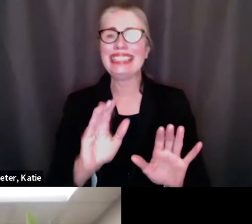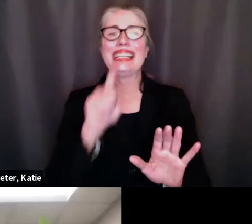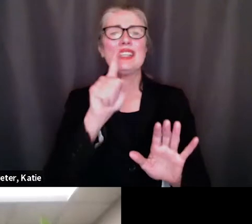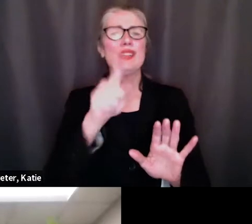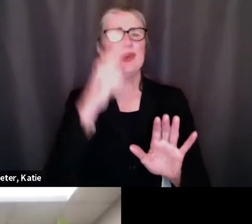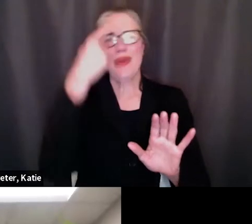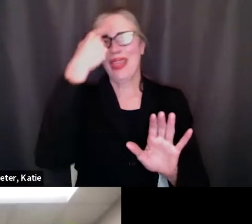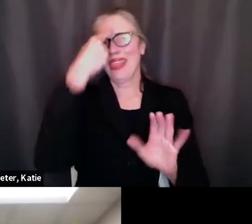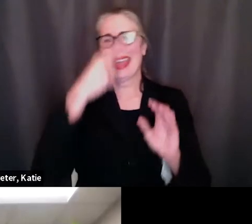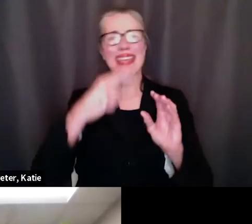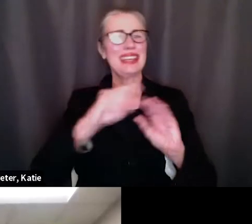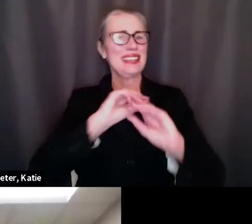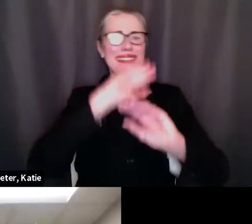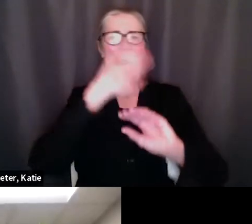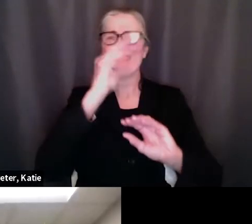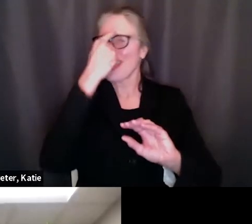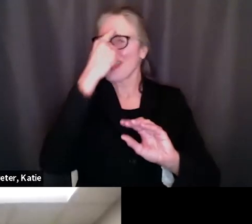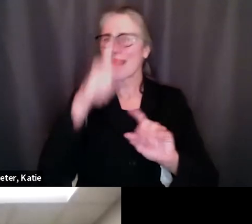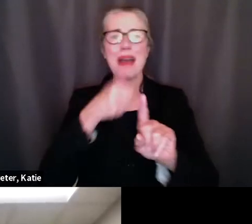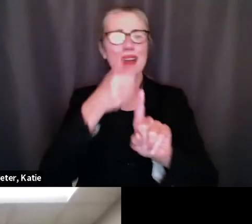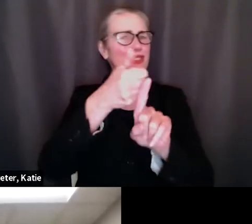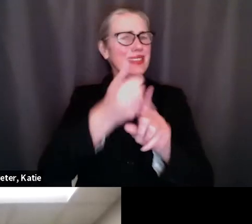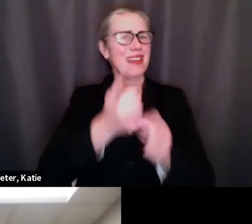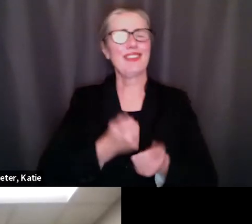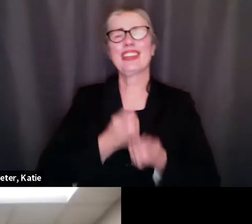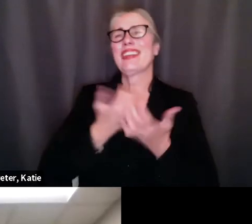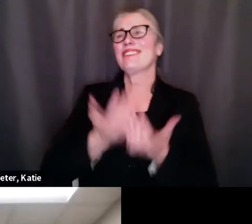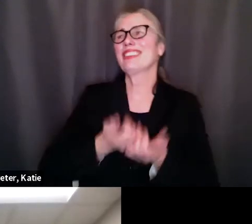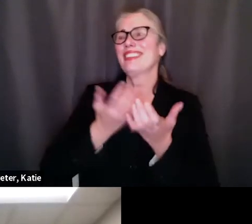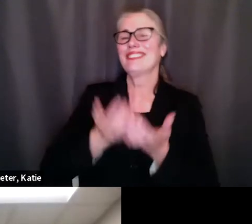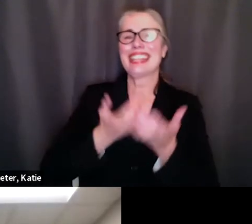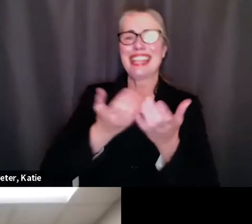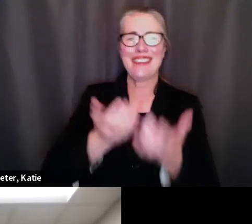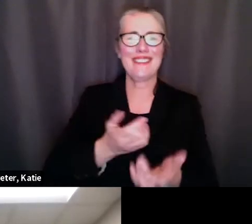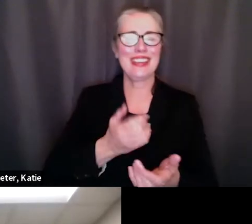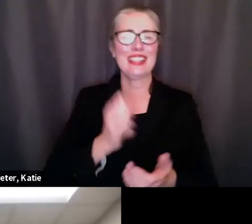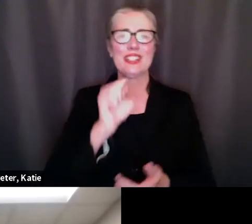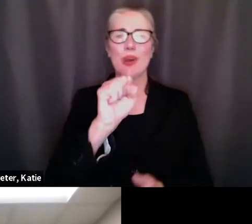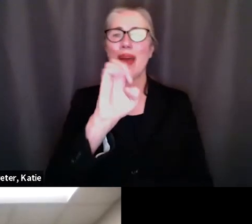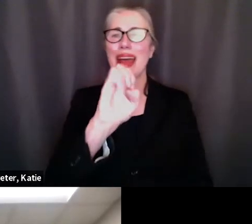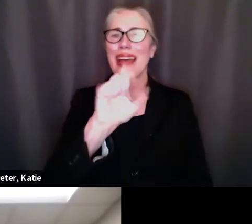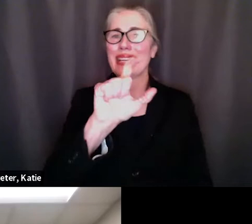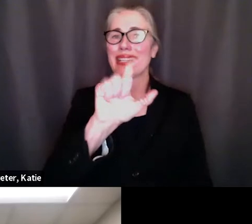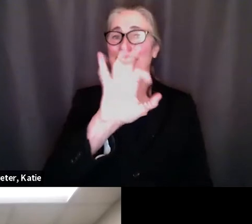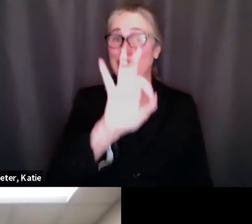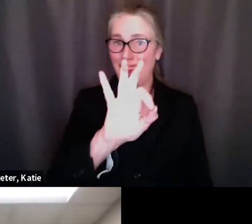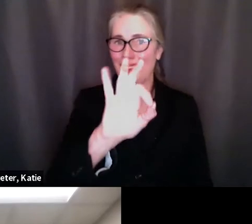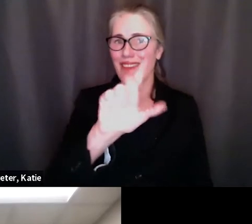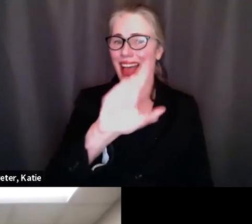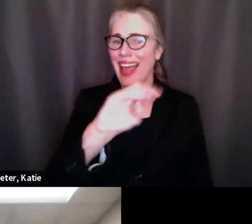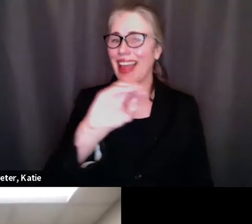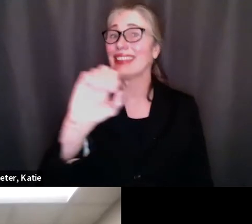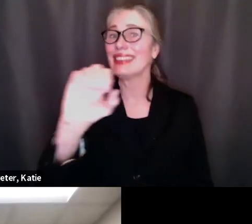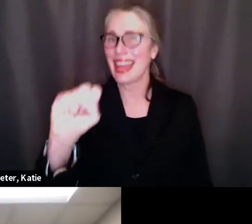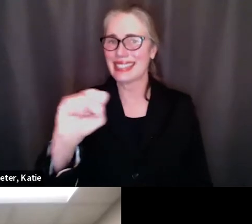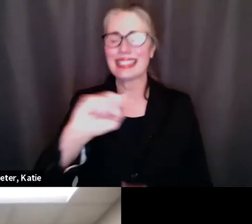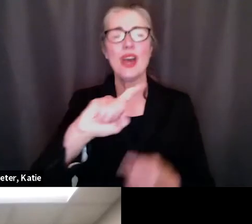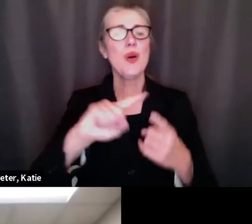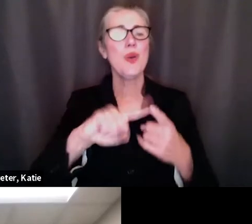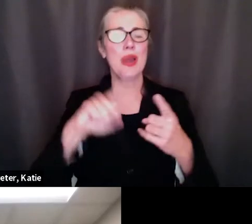that you all engage in when you choose to run for office and become elected officials and serve your